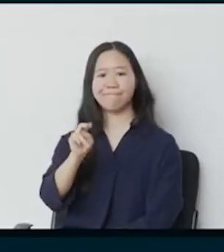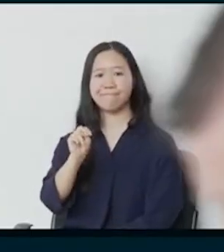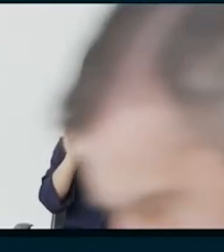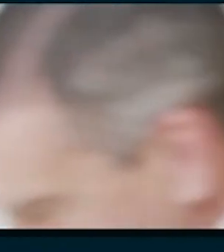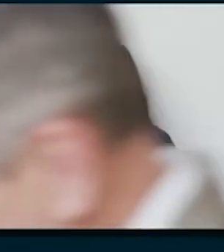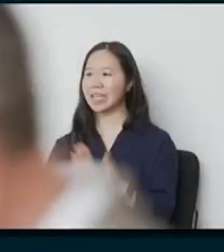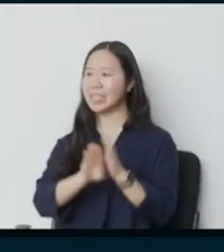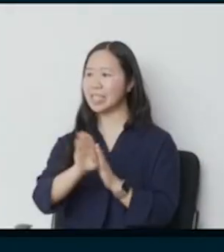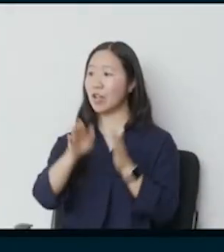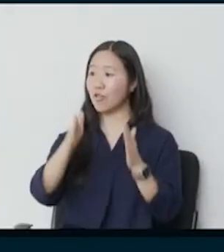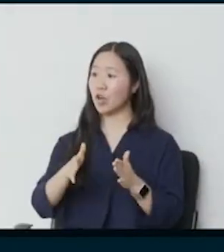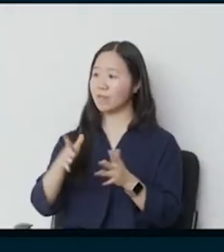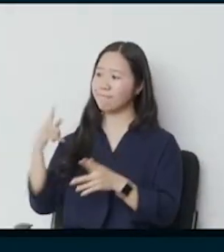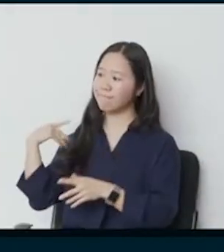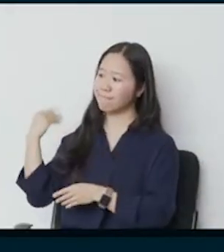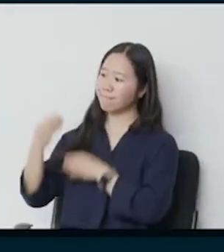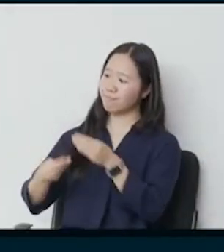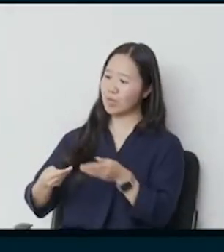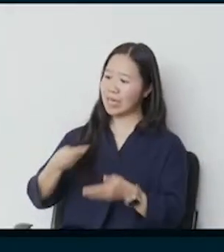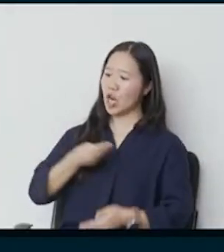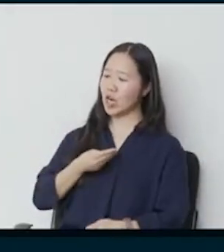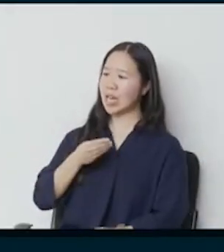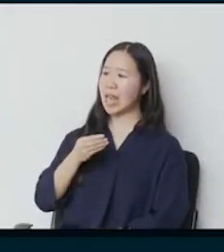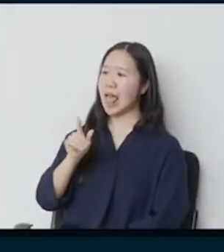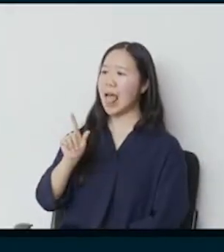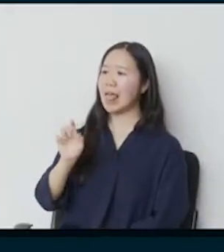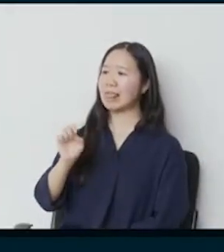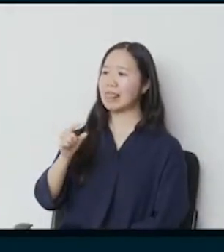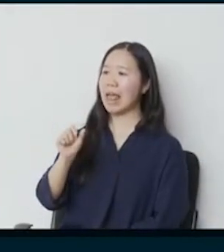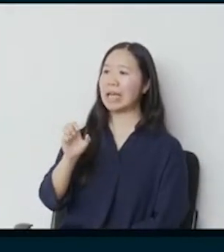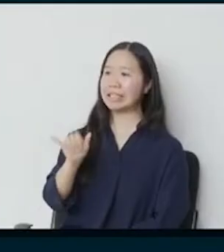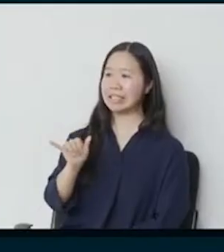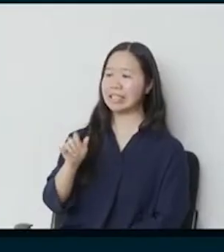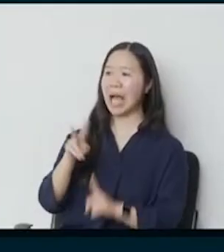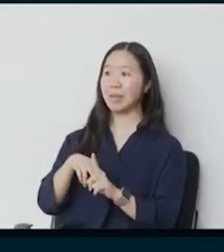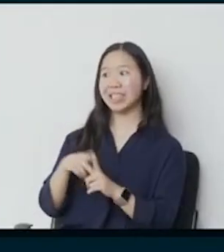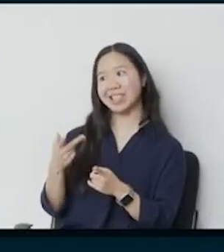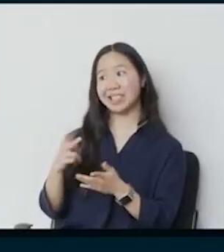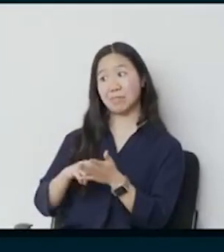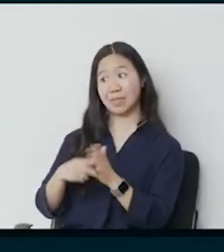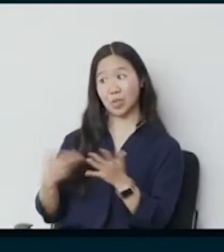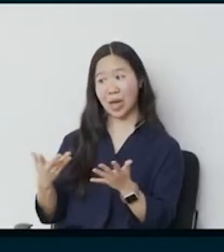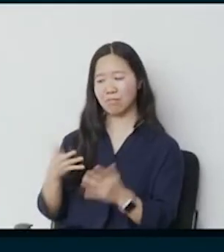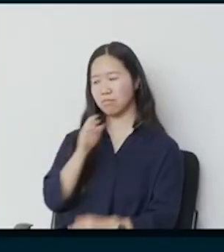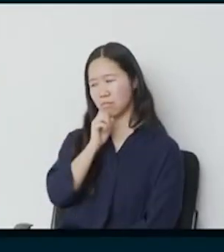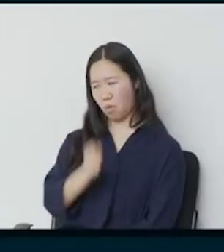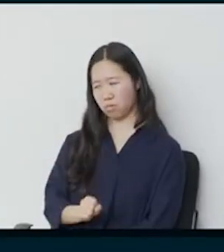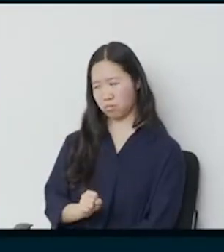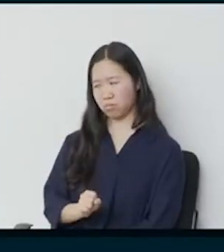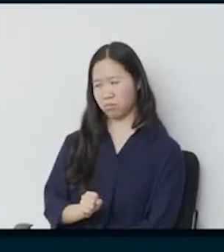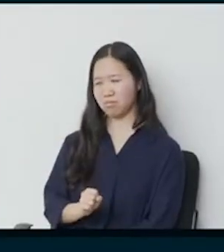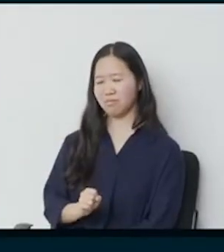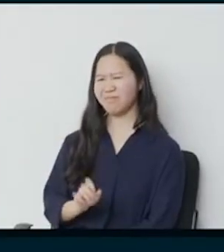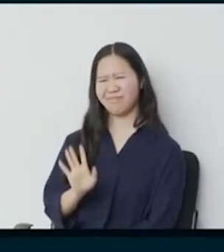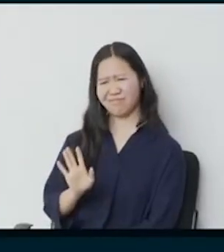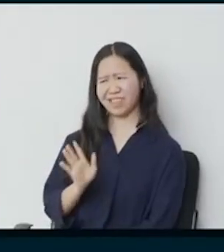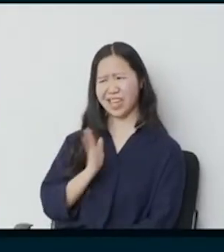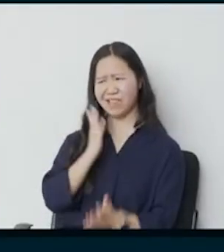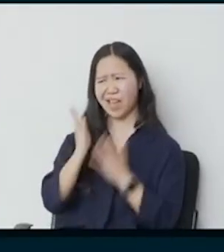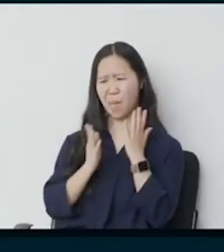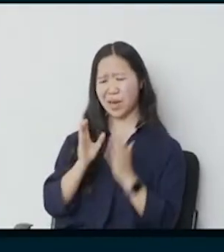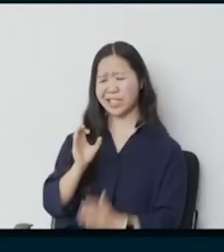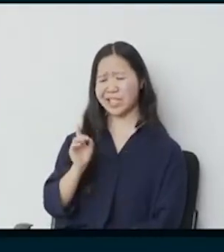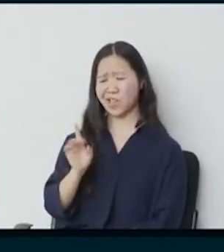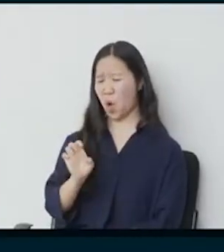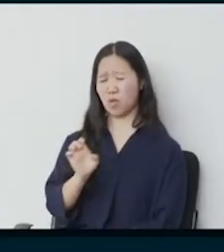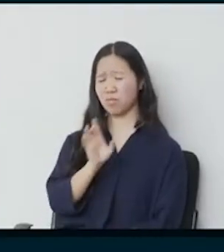legacy application, very legacy. That's the term. That means old. And almost embarrassing code, how old it is.